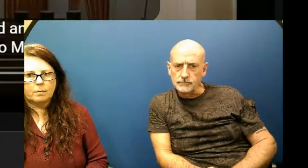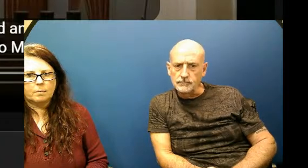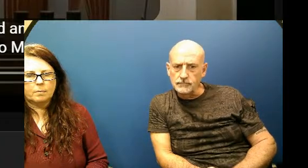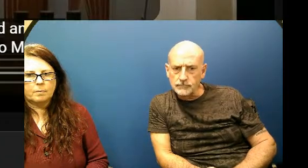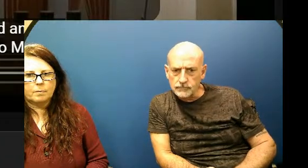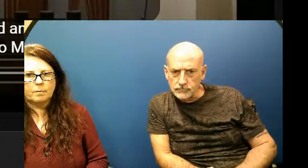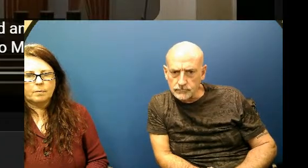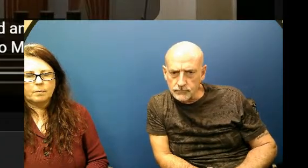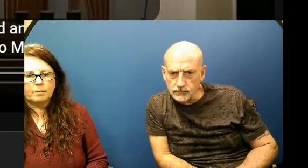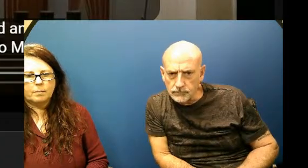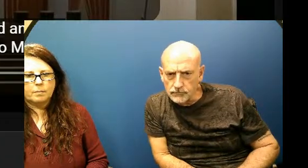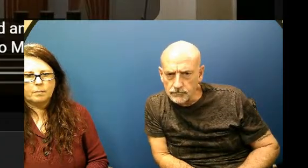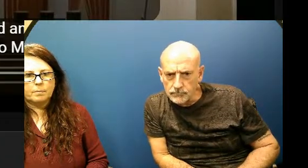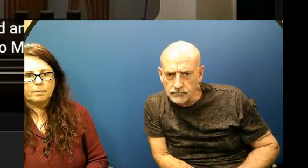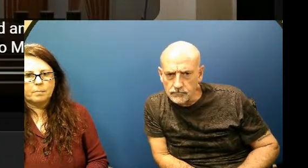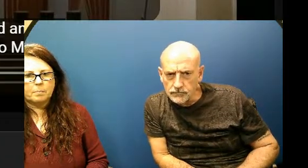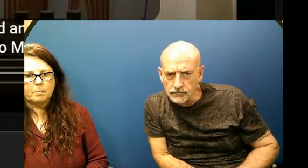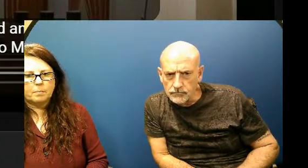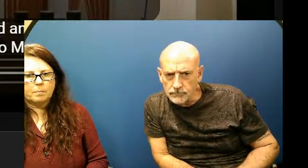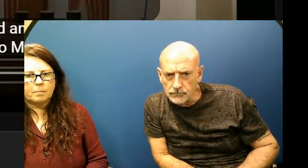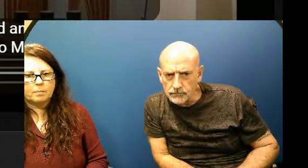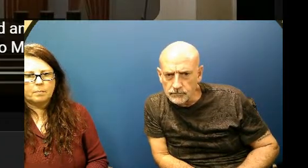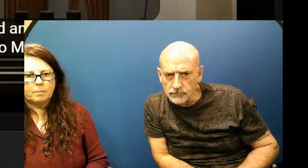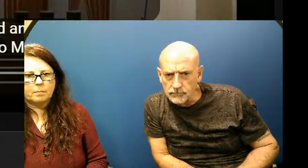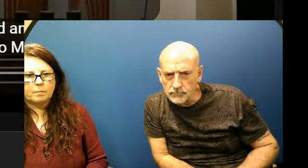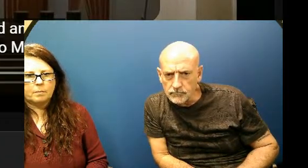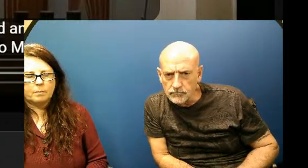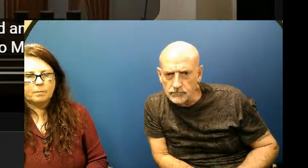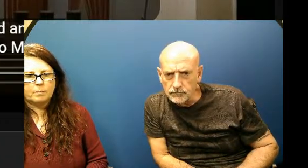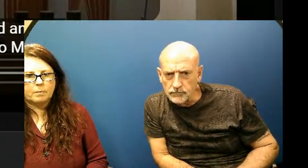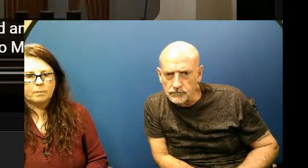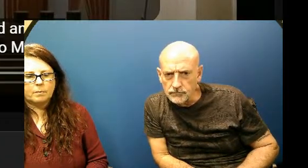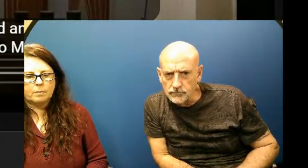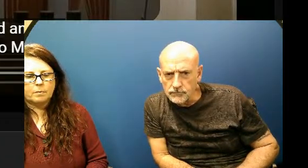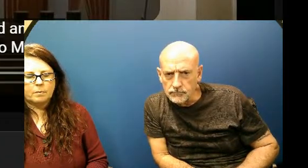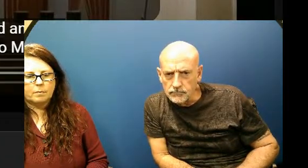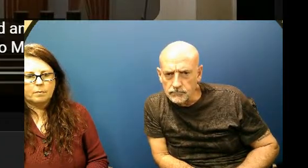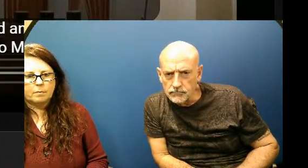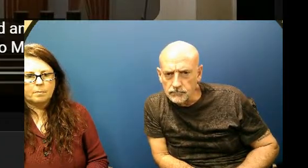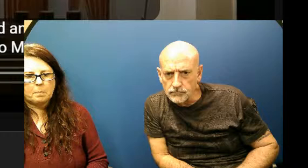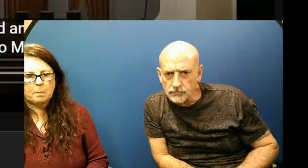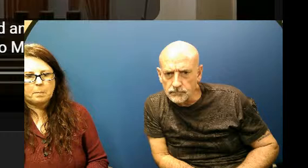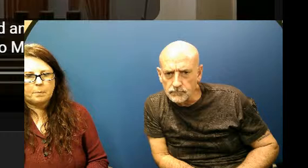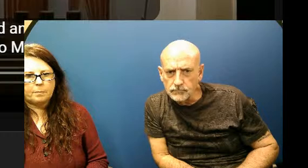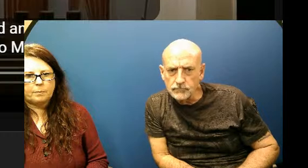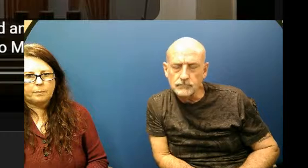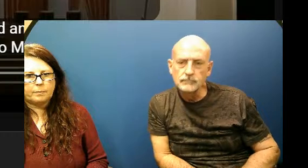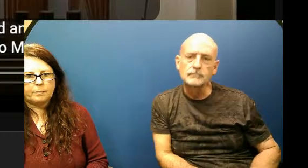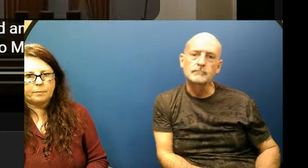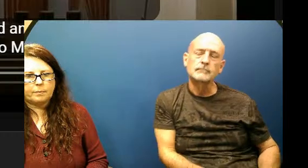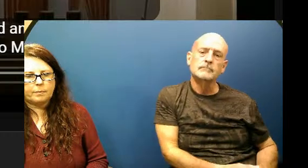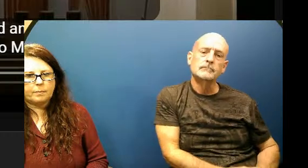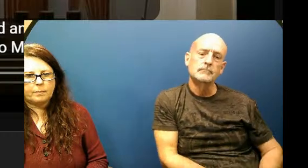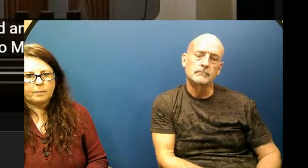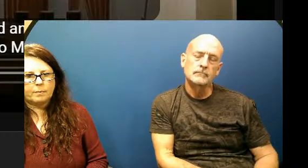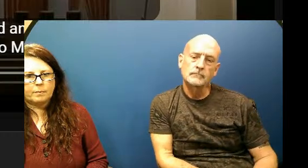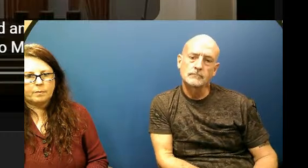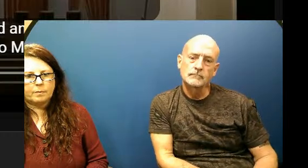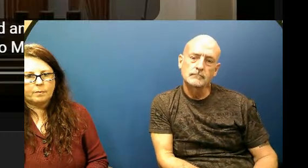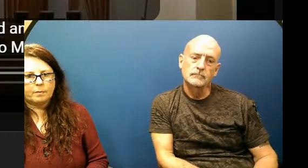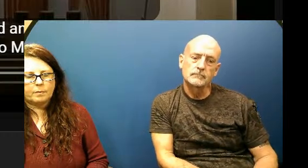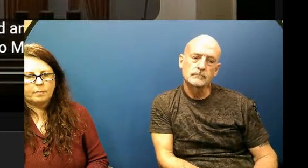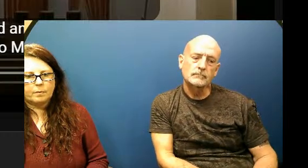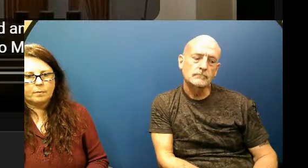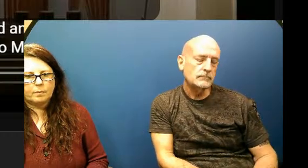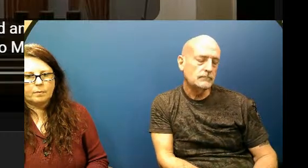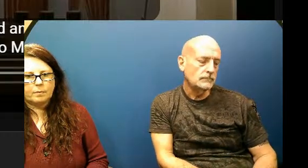data security. I think I would have a couple of arguments under whatever form of scrutiny you wanted to apply, whether it is strict scrutiny or intermediate scrutiny in